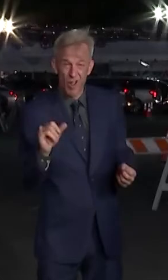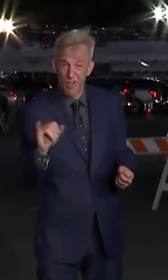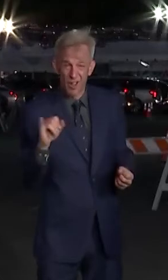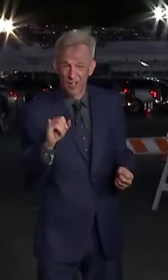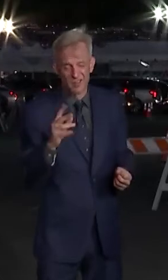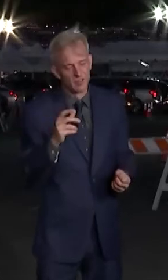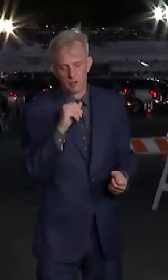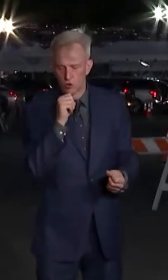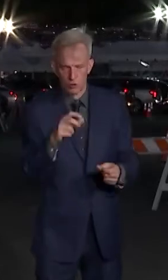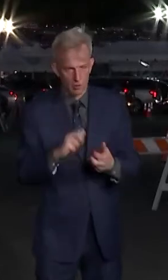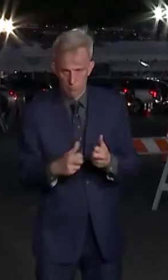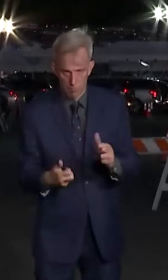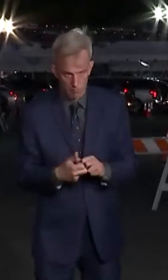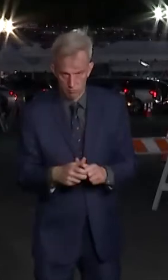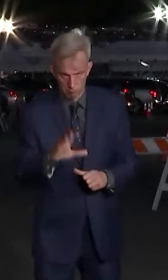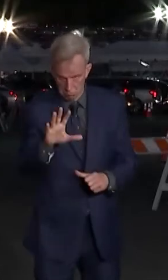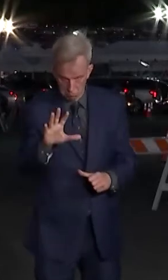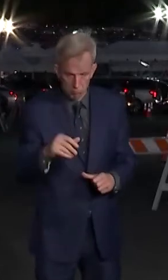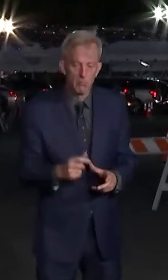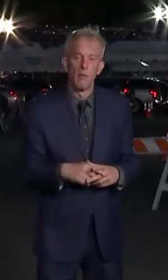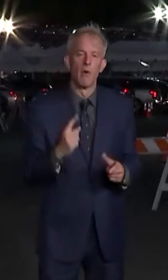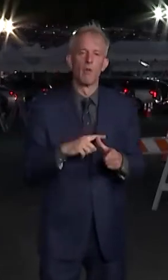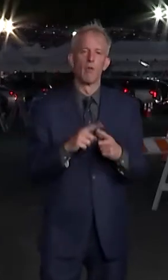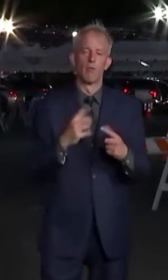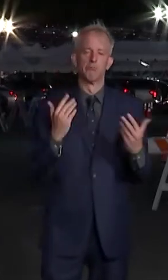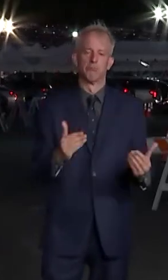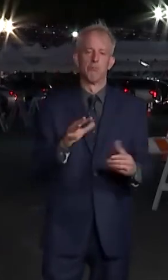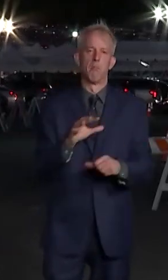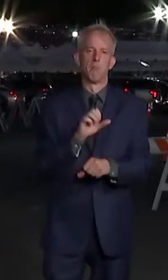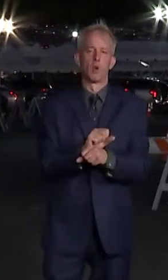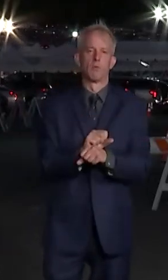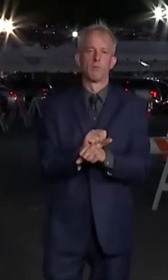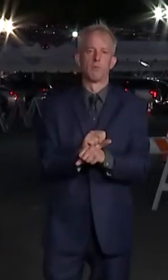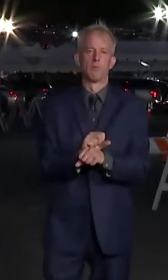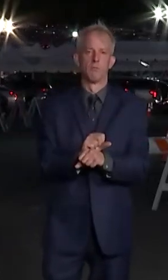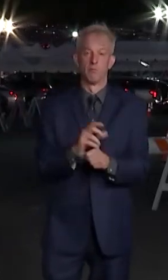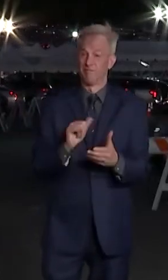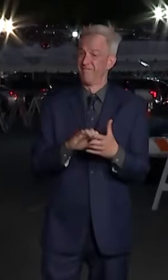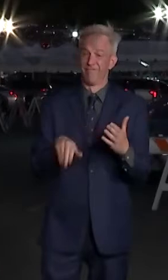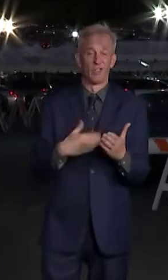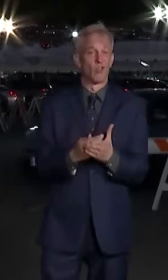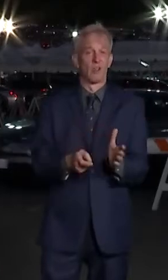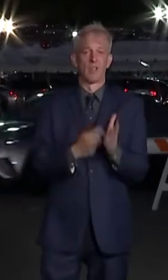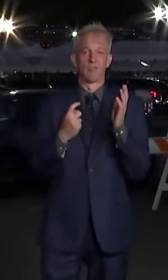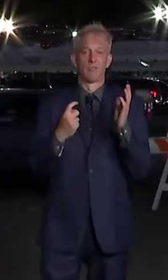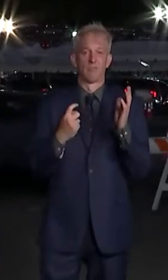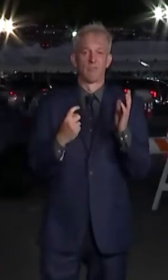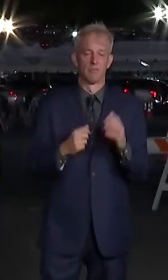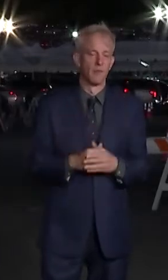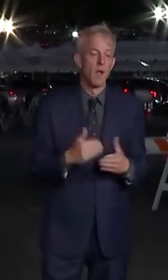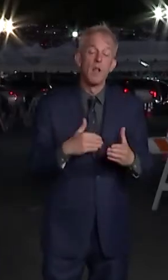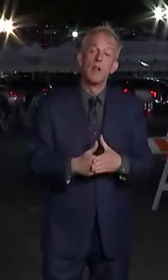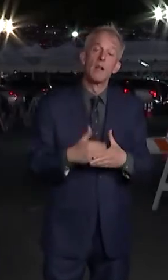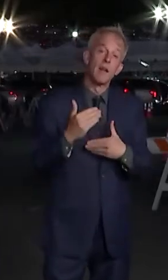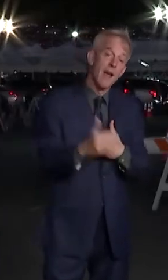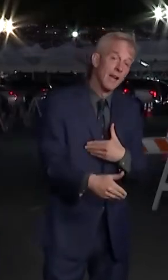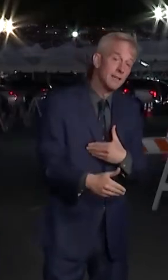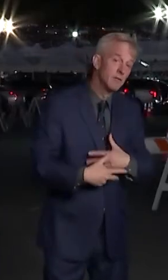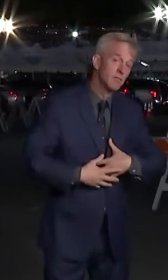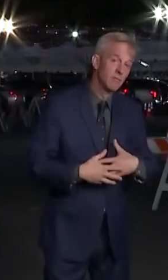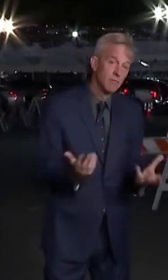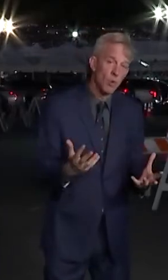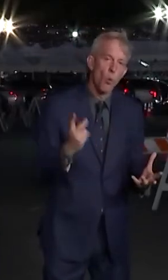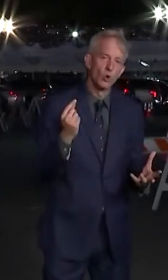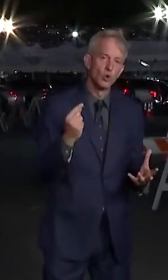to getting a vaccine. And then you'll book your appointment. That's all it takes to get an appointment. The next step is what you do before you actually